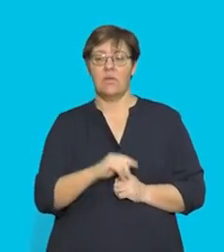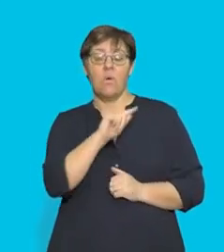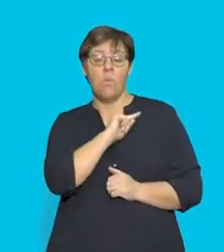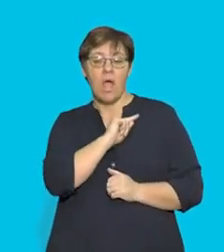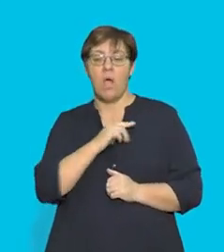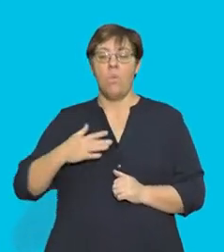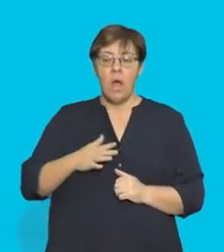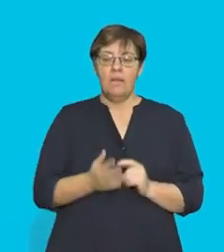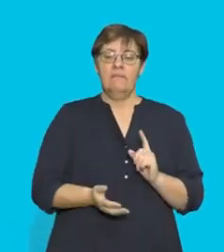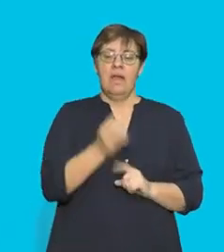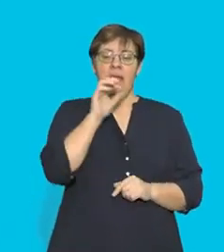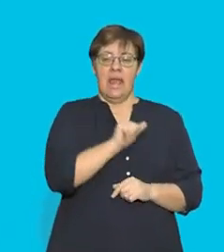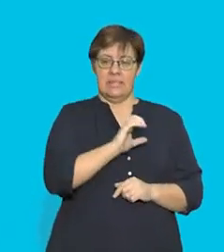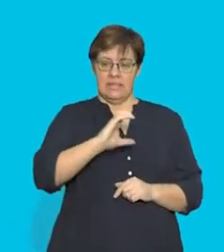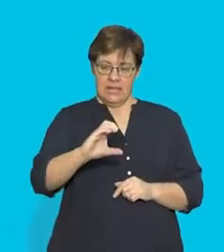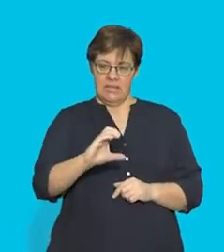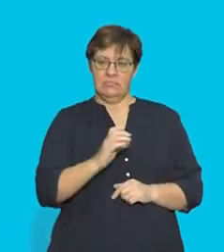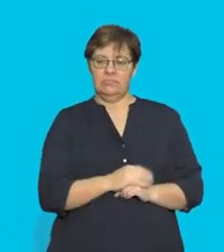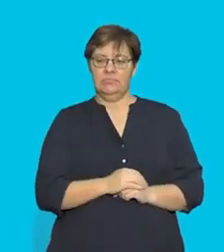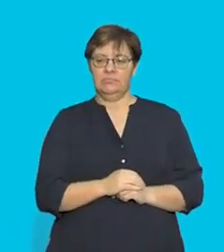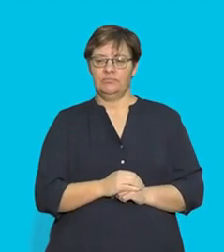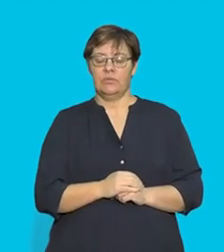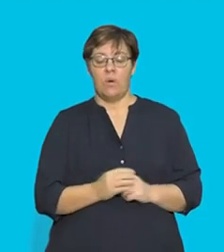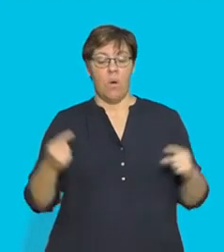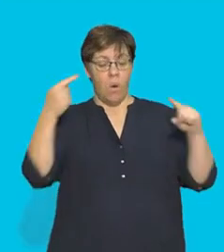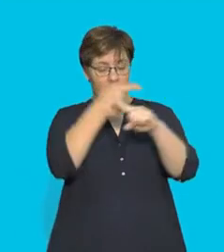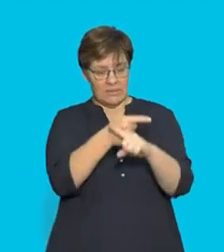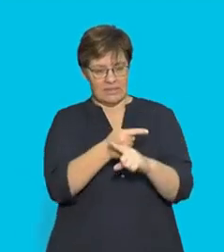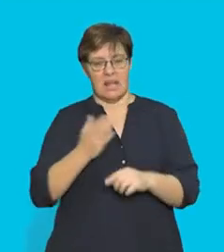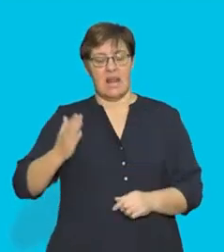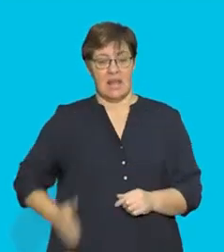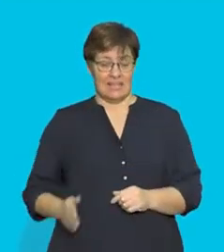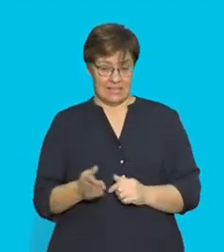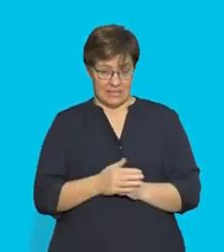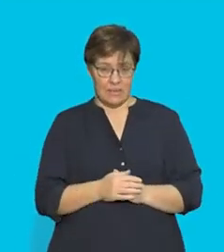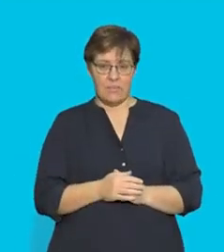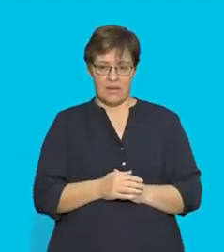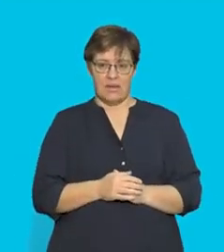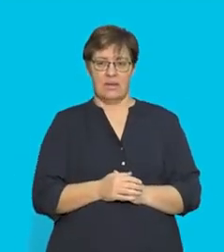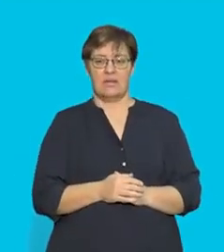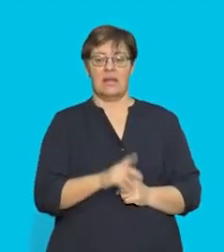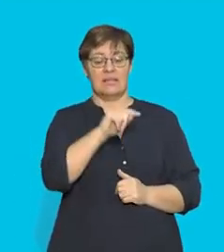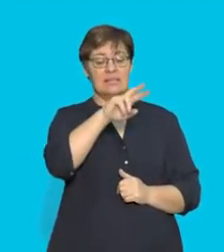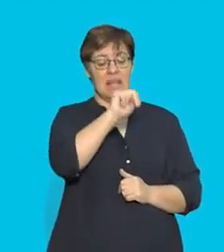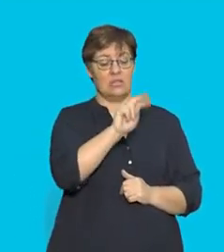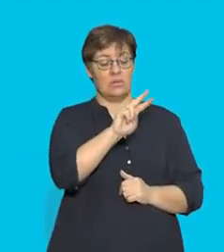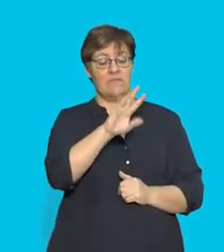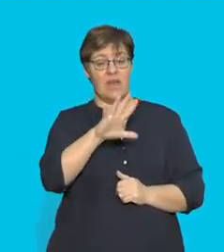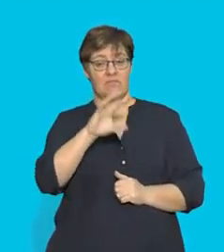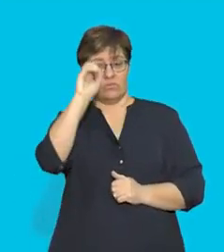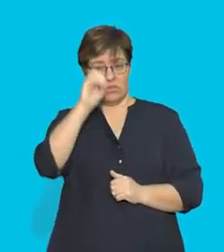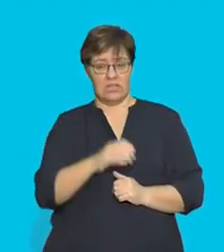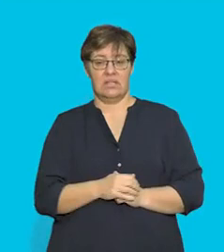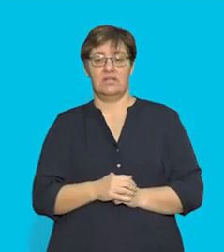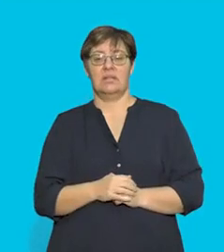because we want to find AC, we're going to use opposite over adjacent. So we're talking about 10. So 10 of 25